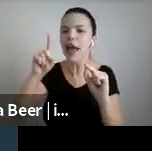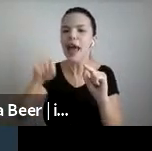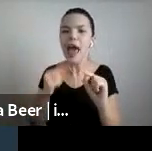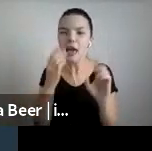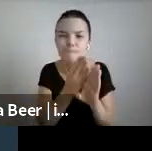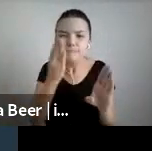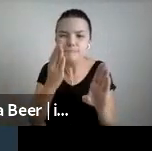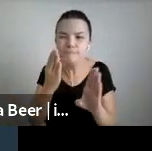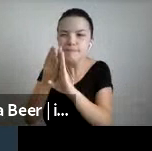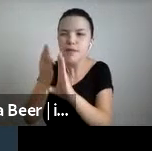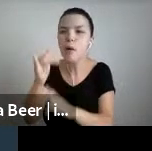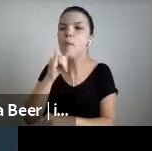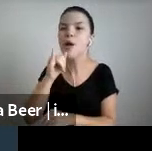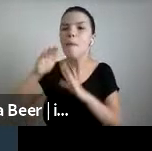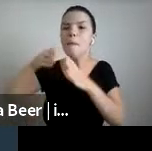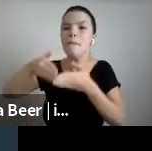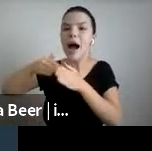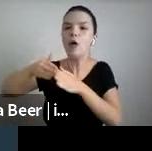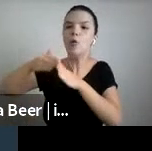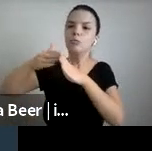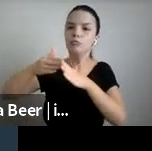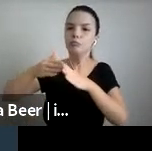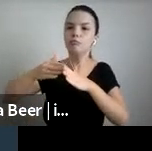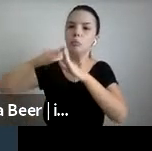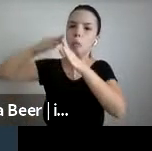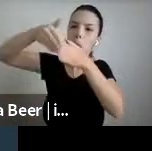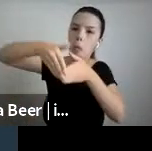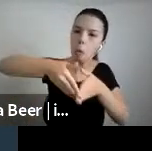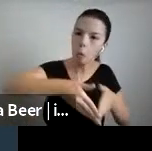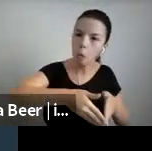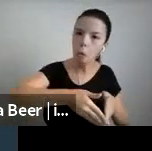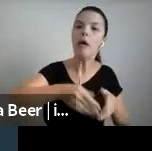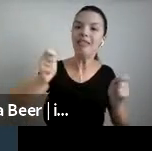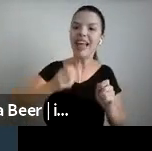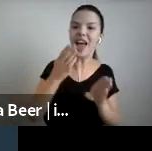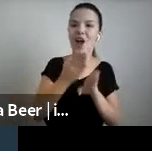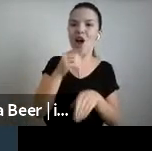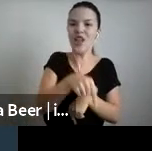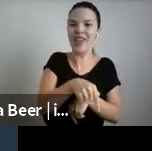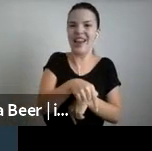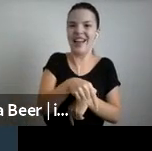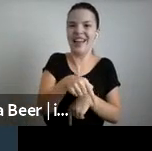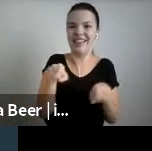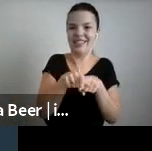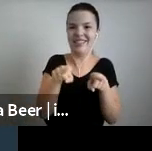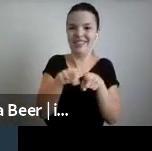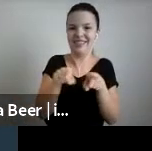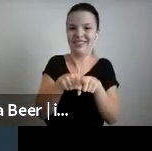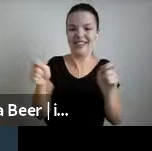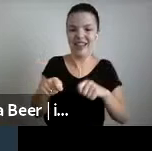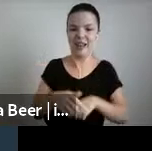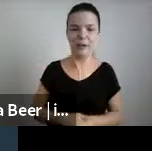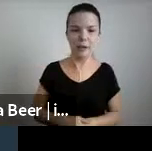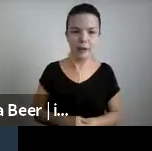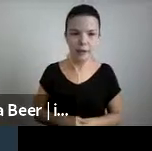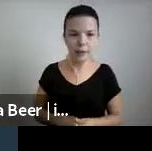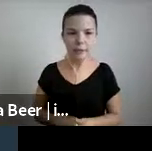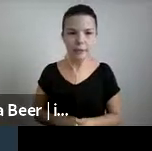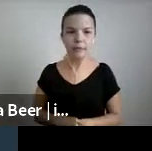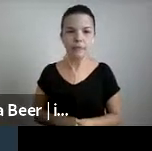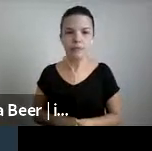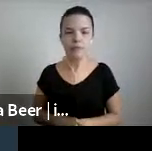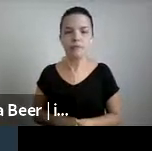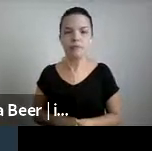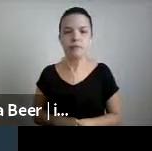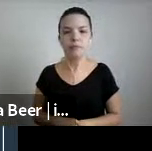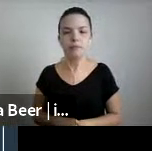on Migratory Species that acknowledges our criteria and process and requests the parties to